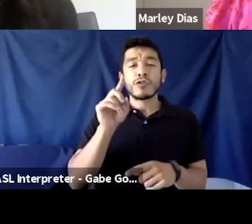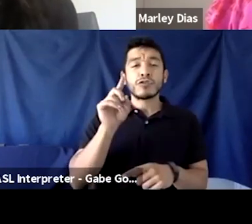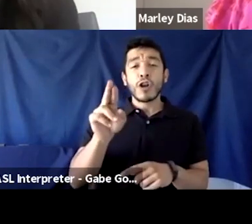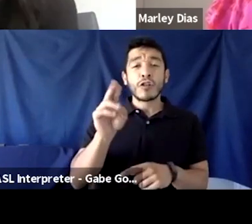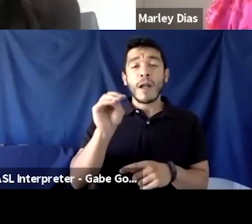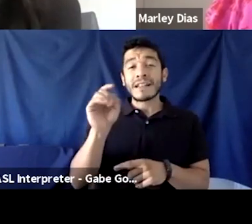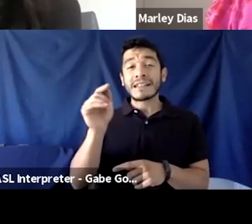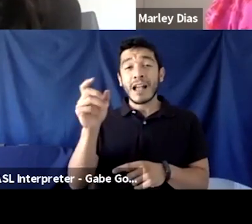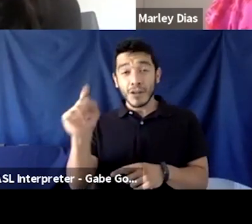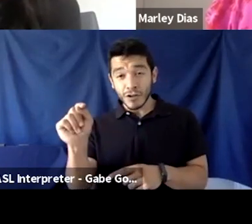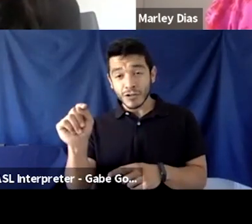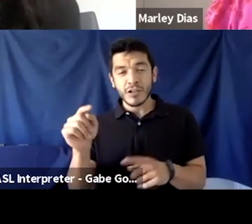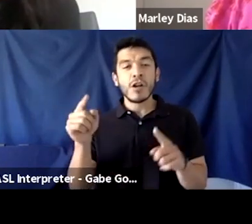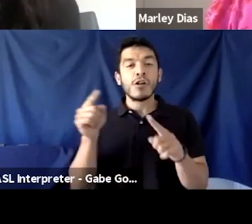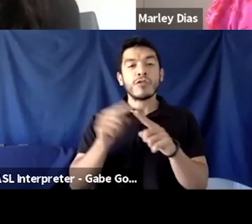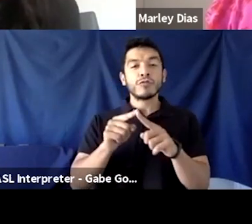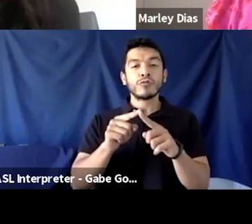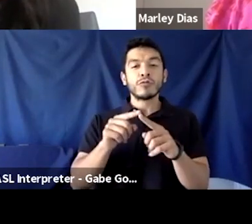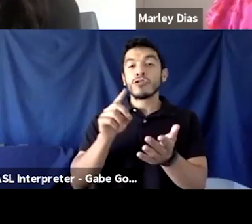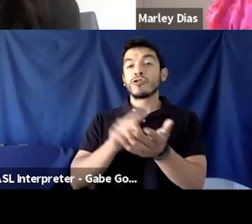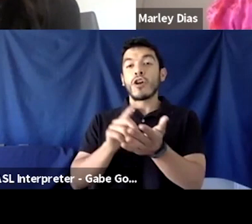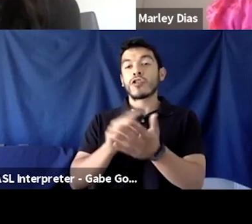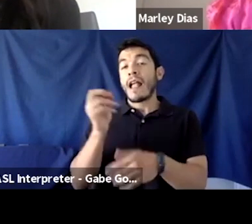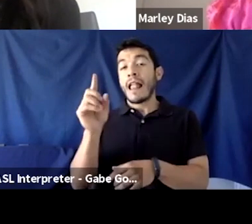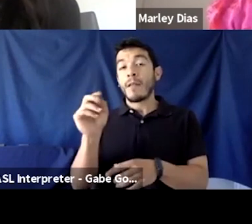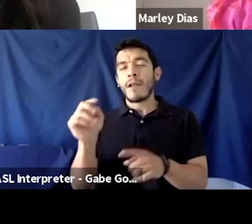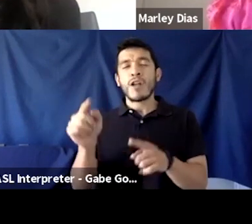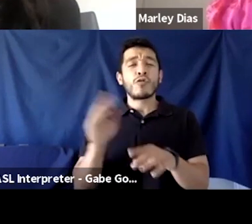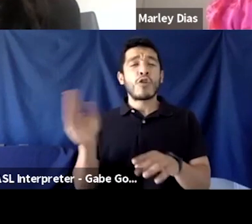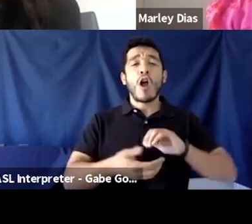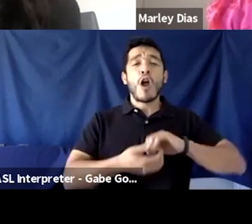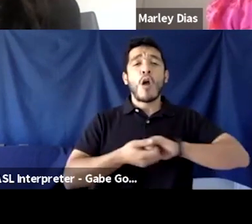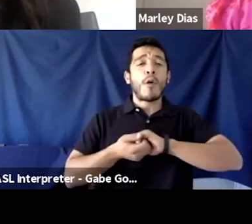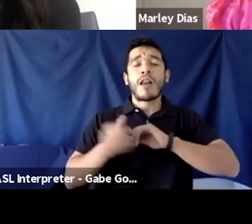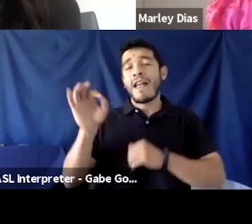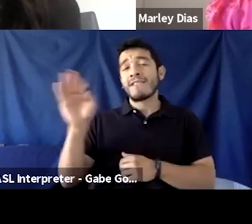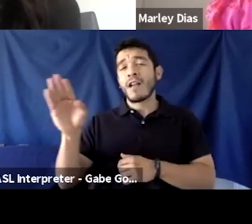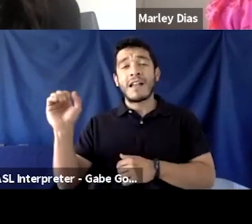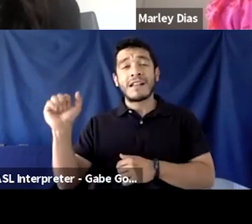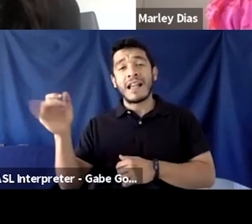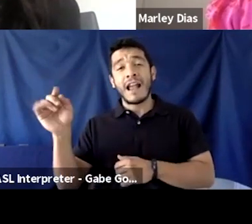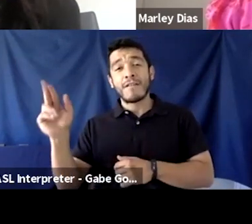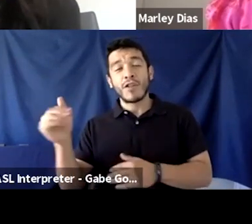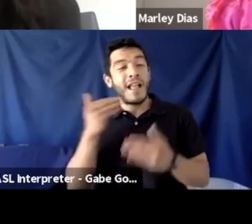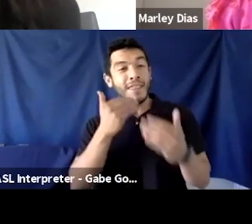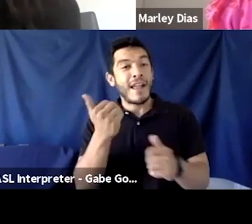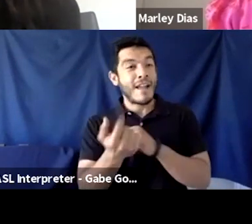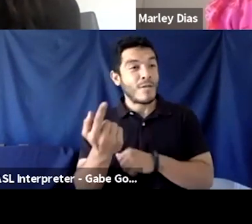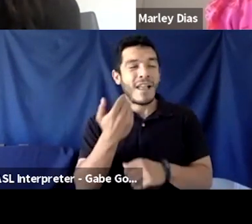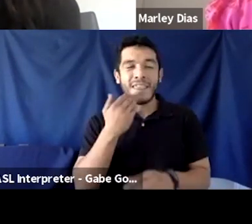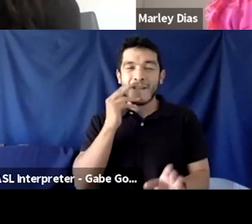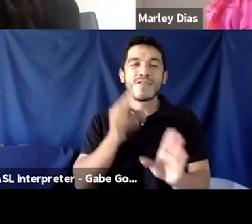to Dr. Caroline Heldman, to our dear partners at Facebook and SAG-AFTRA. Thank you, everyone. Thanks for